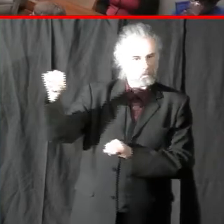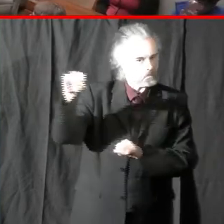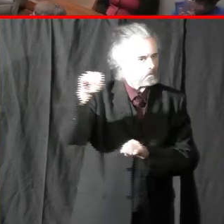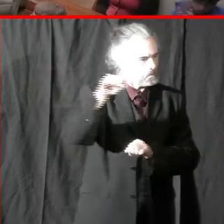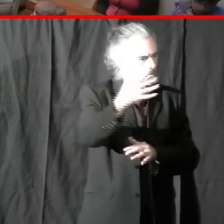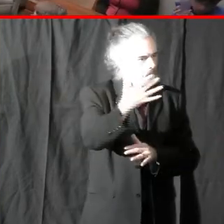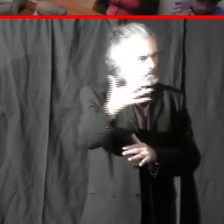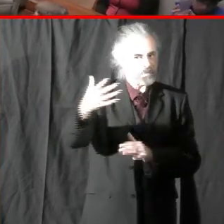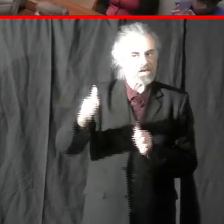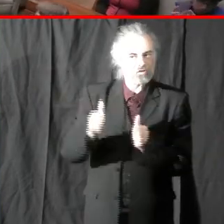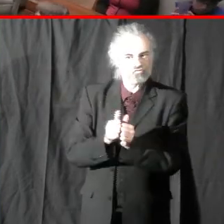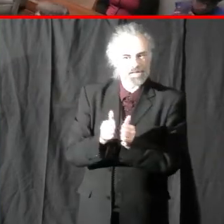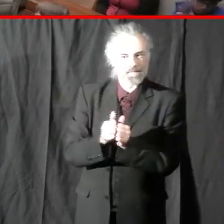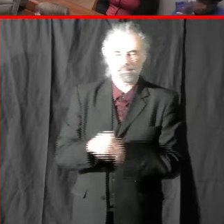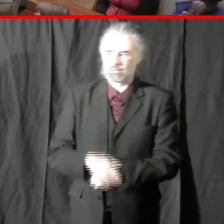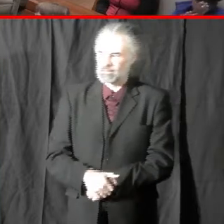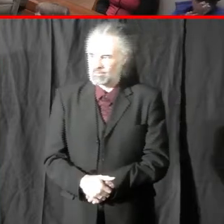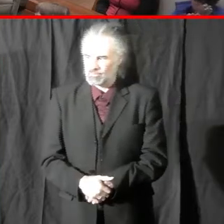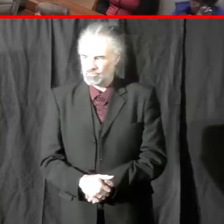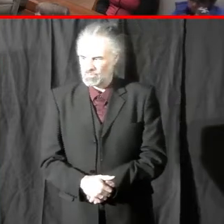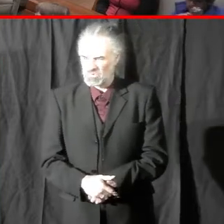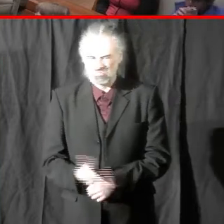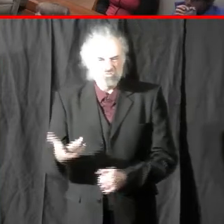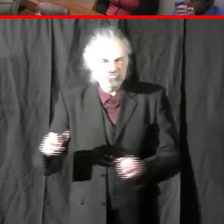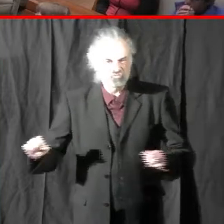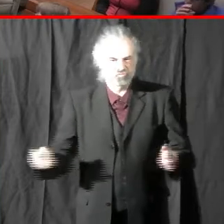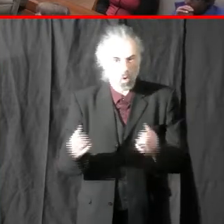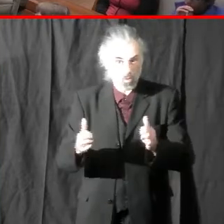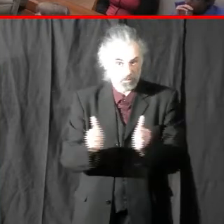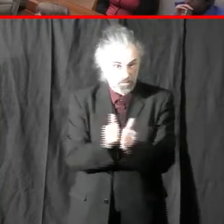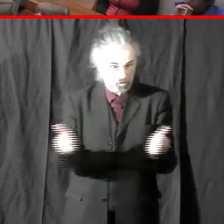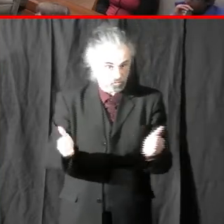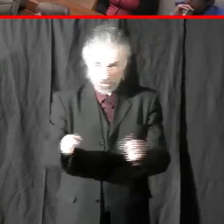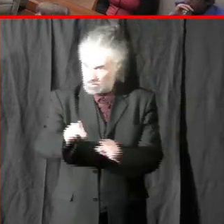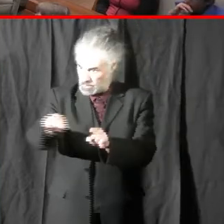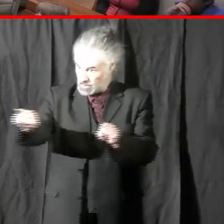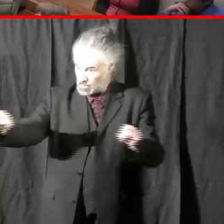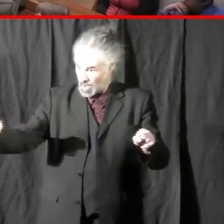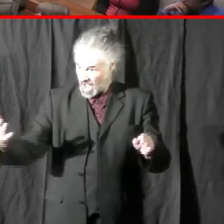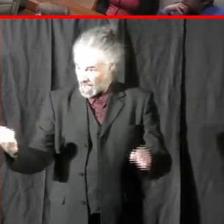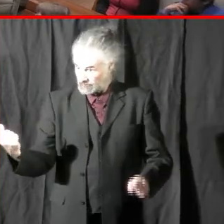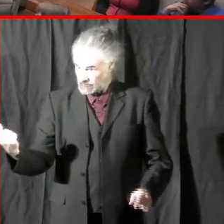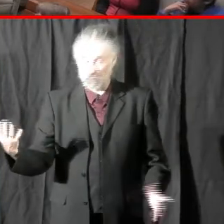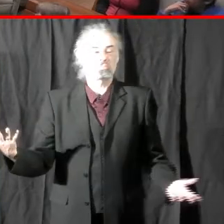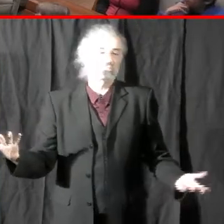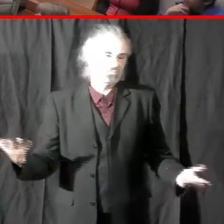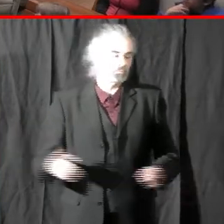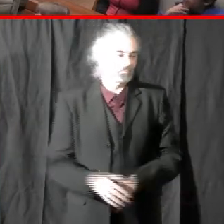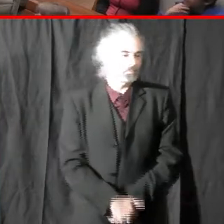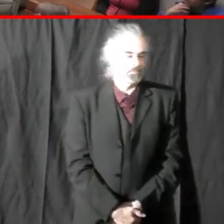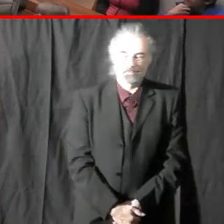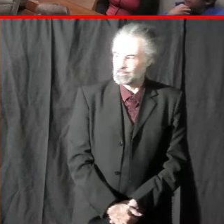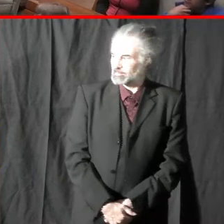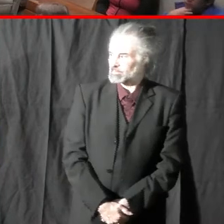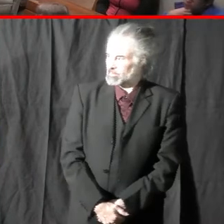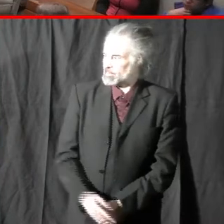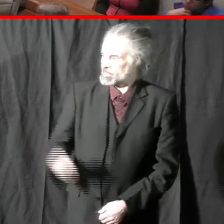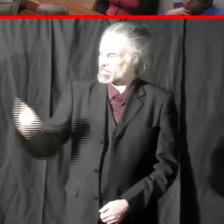this. Does anybody strongly disagree with this? No? Okay. Come over to you,